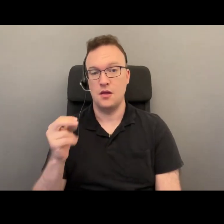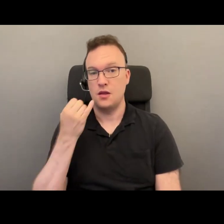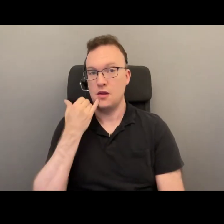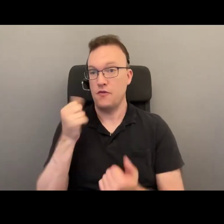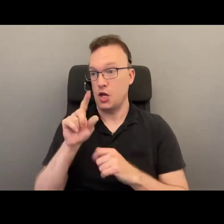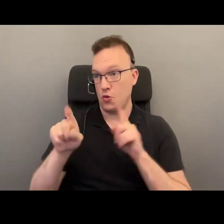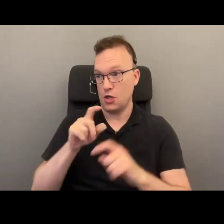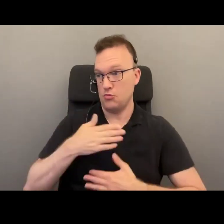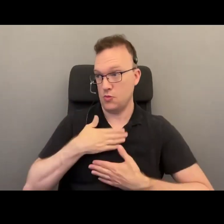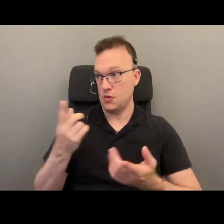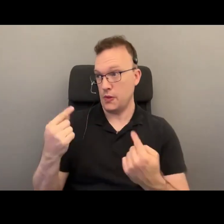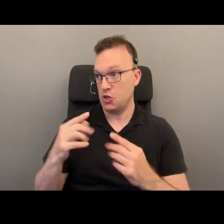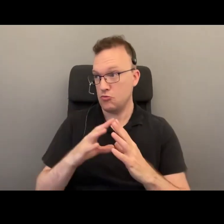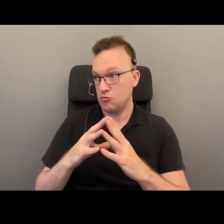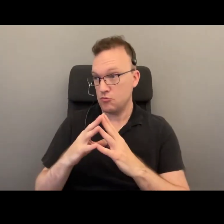questions.